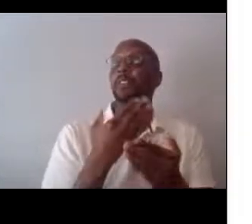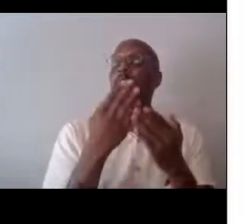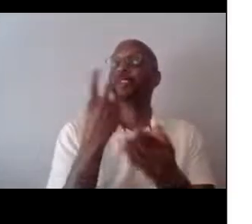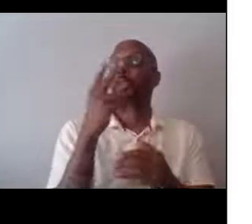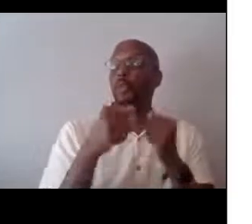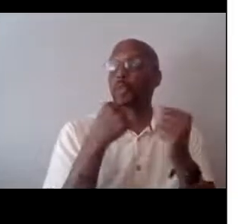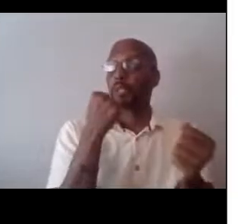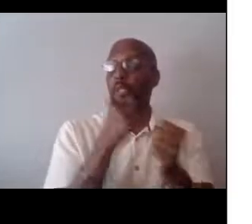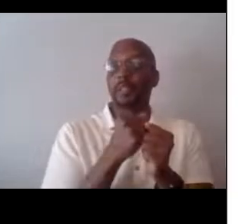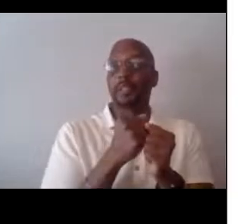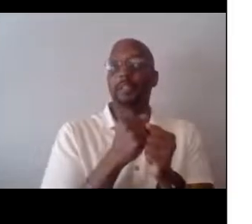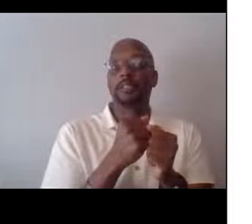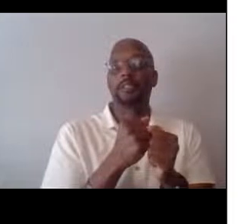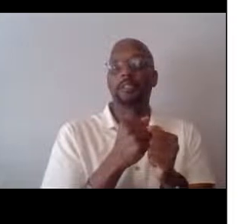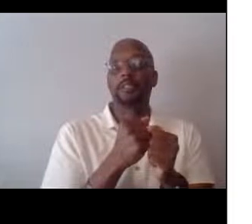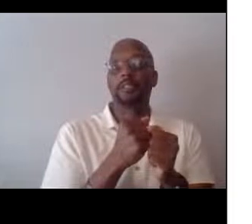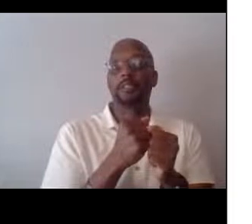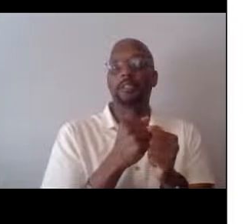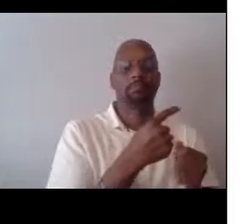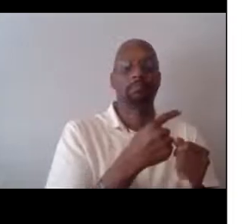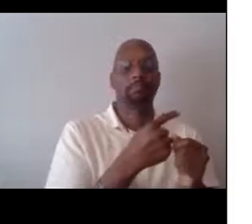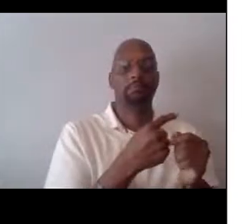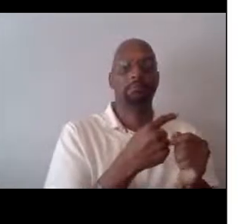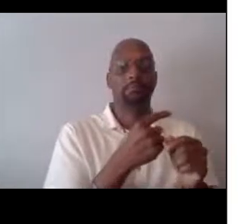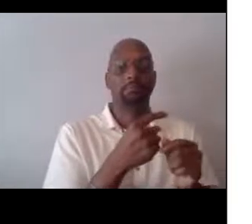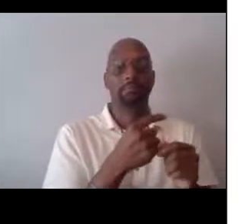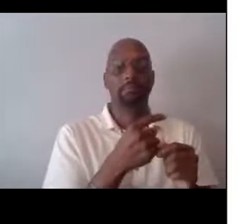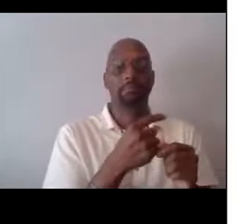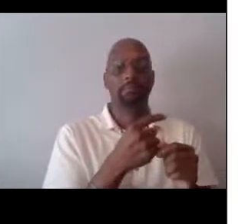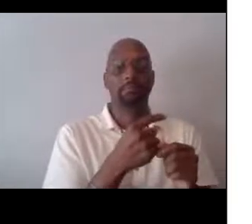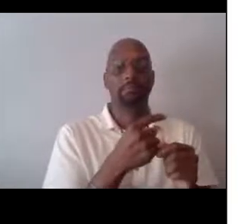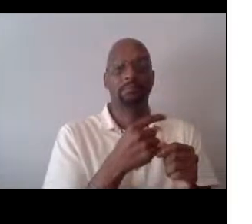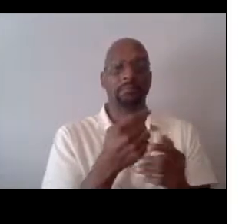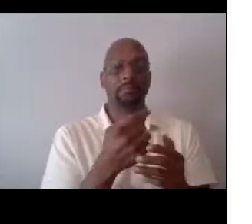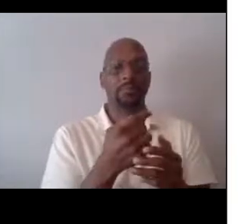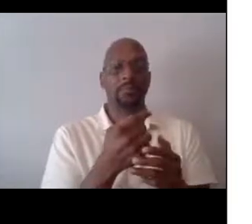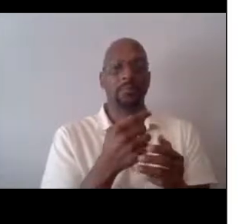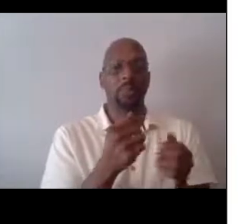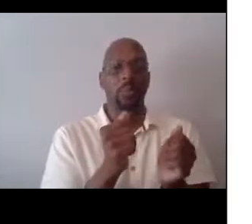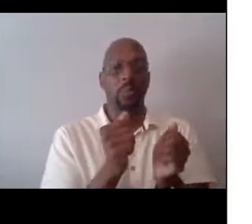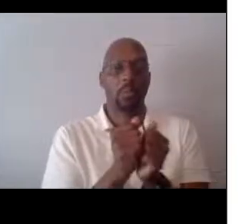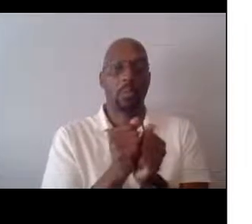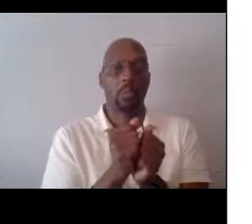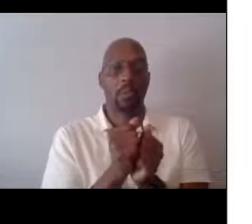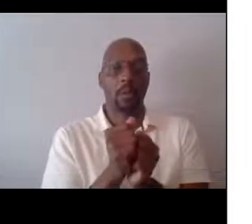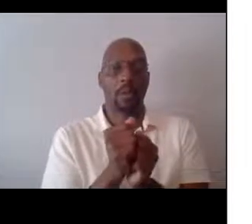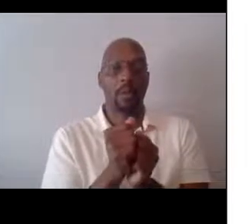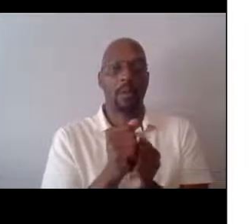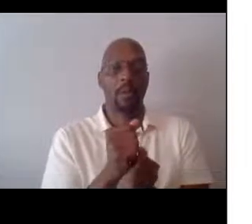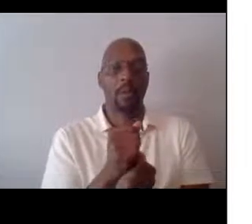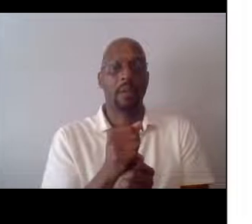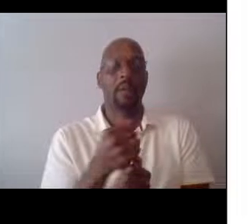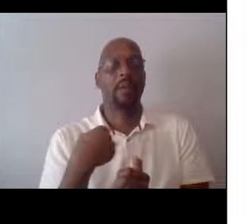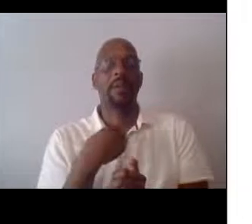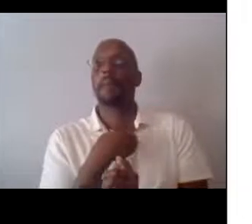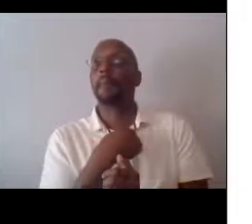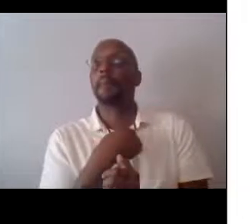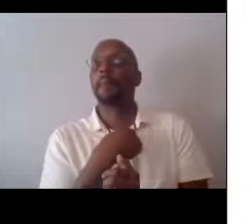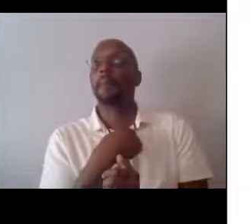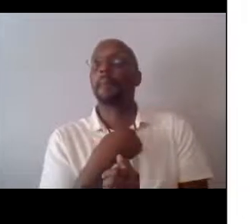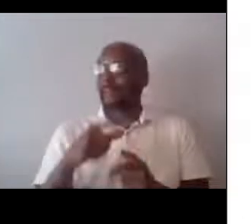with the intention of focusing on marginalized voices within California. Members must reside in California and